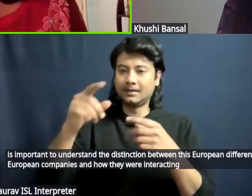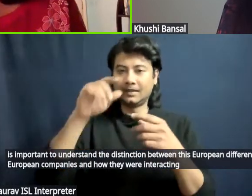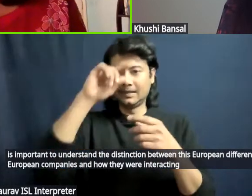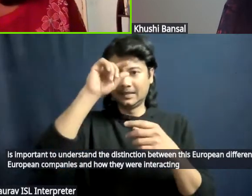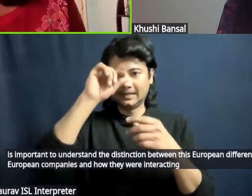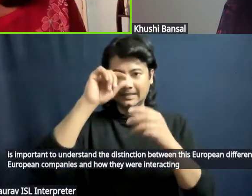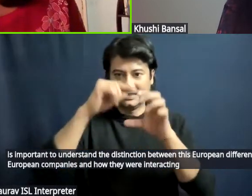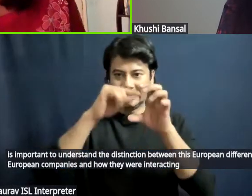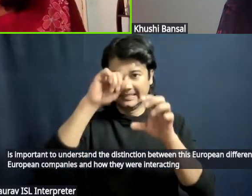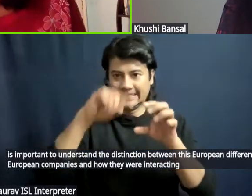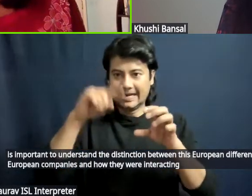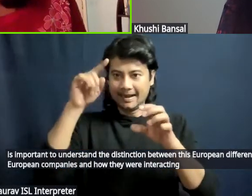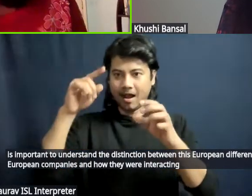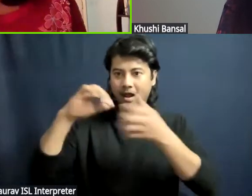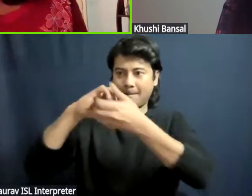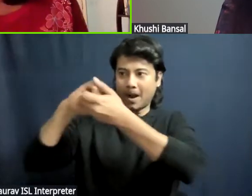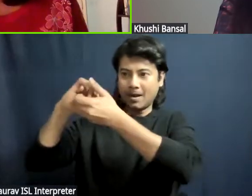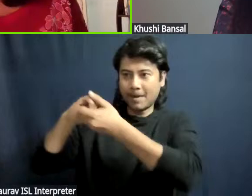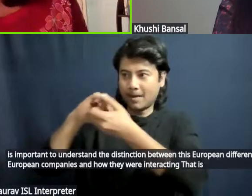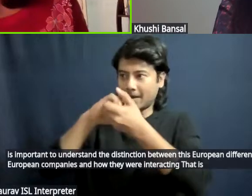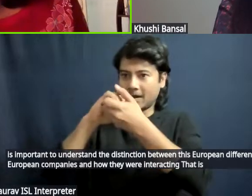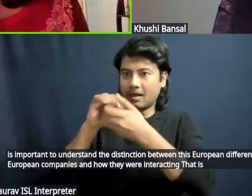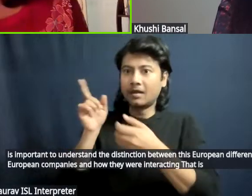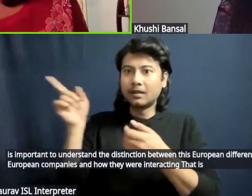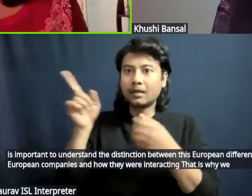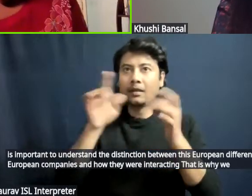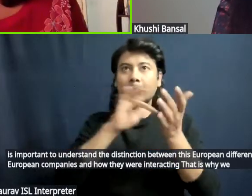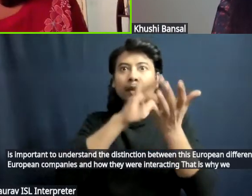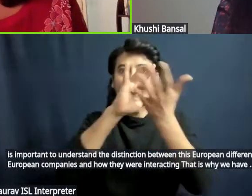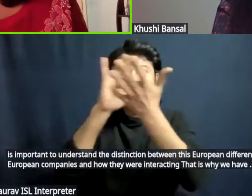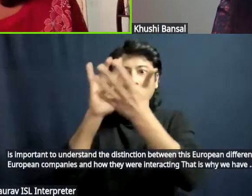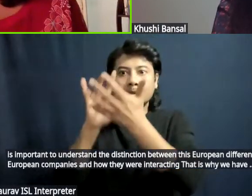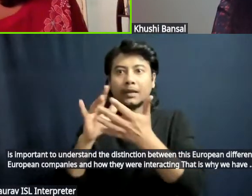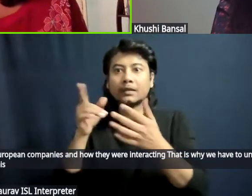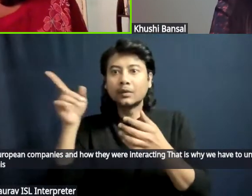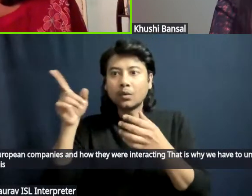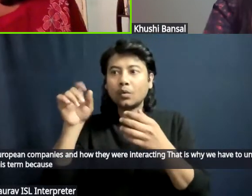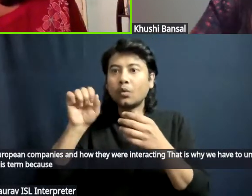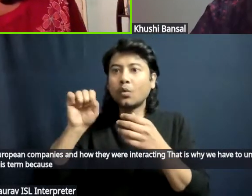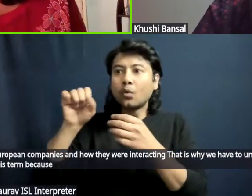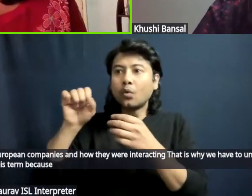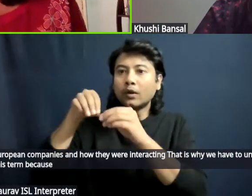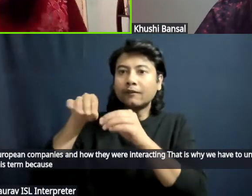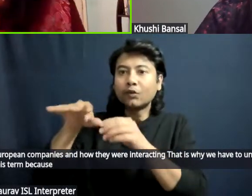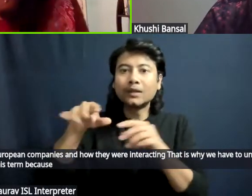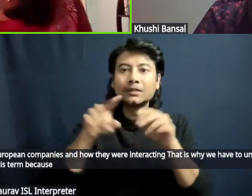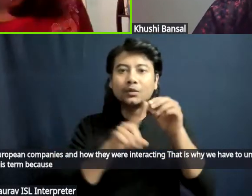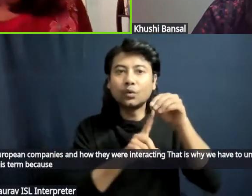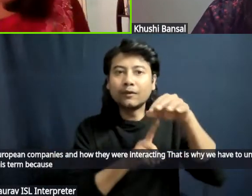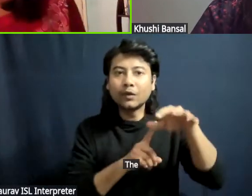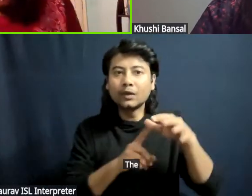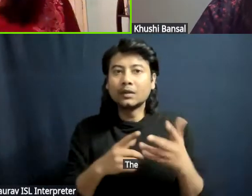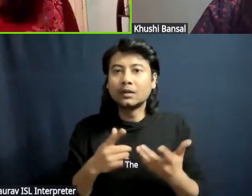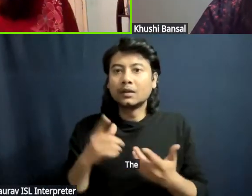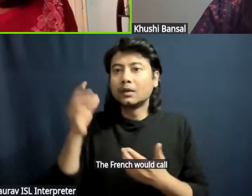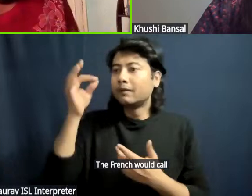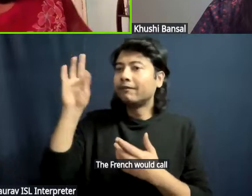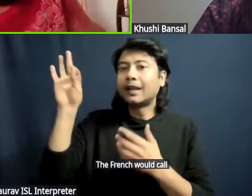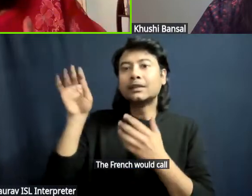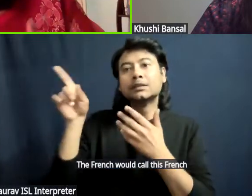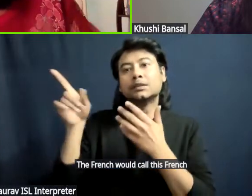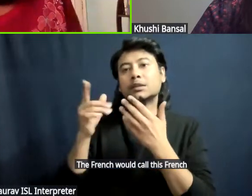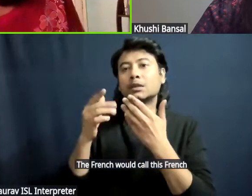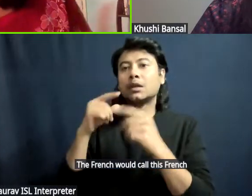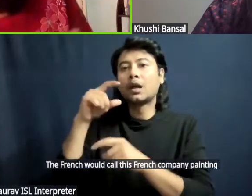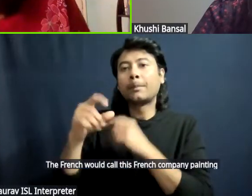um, it is that is why we have to unpack this term, because the French would call this French company painting,